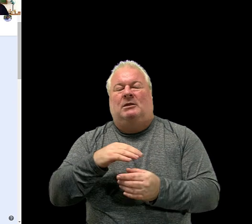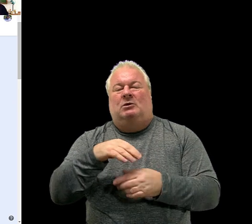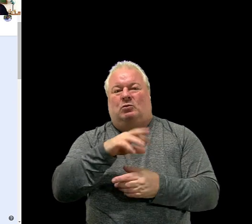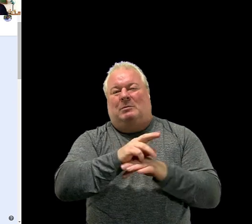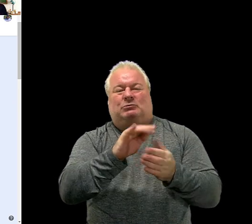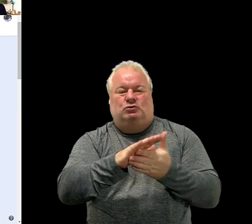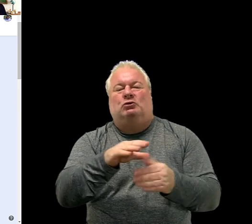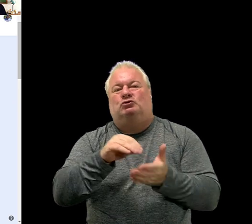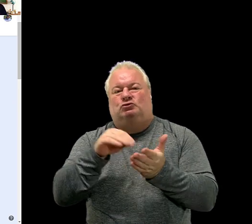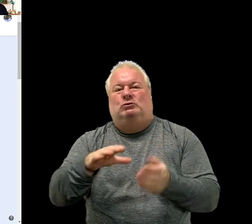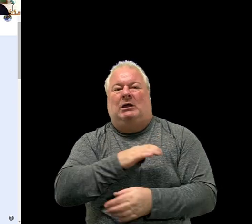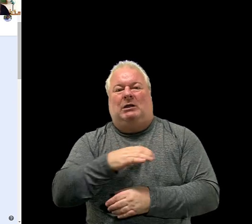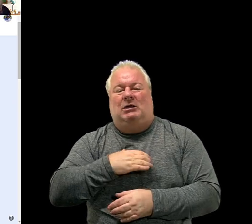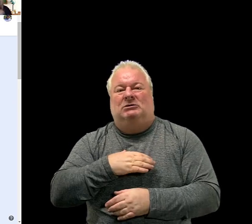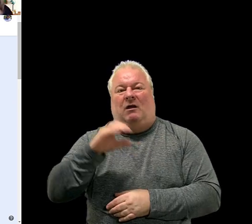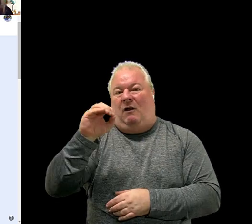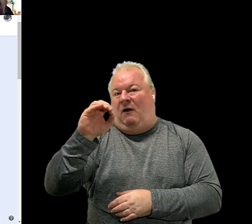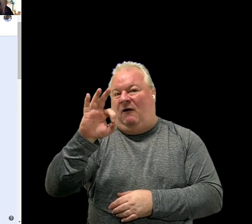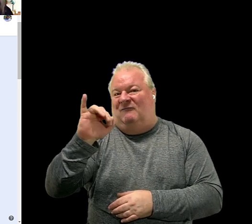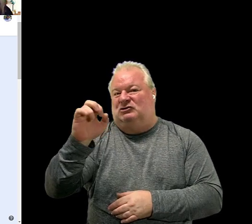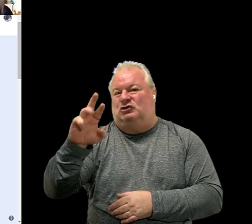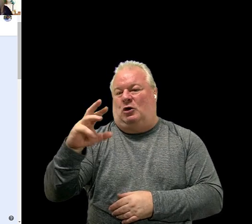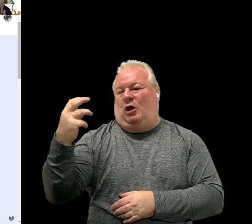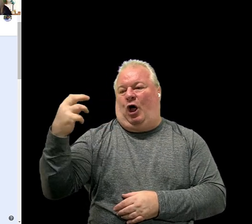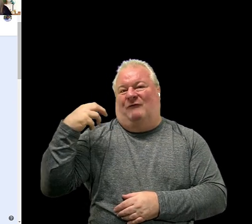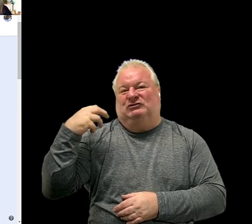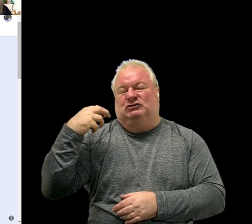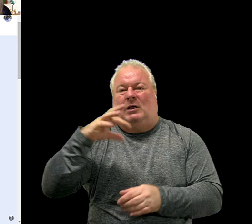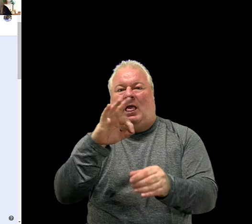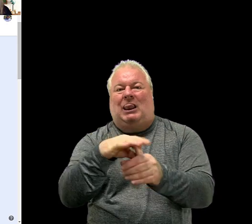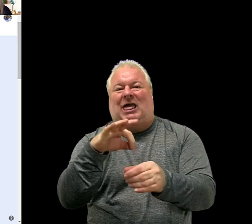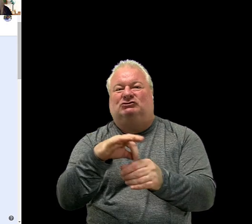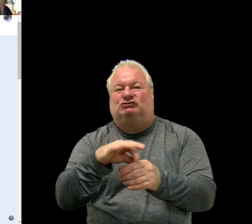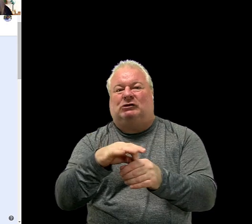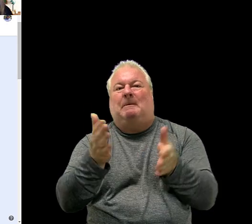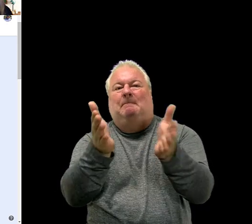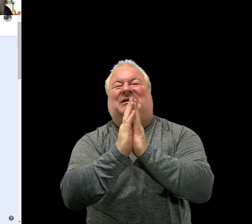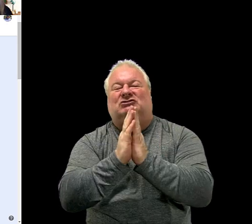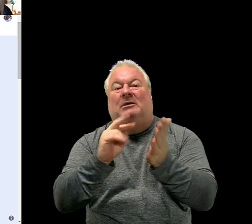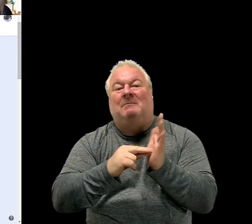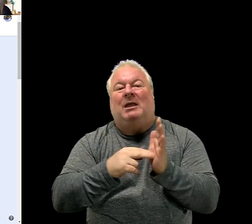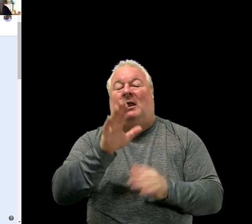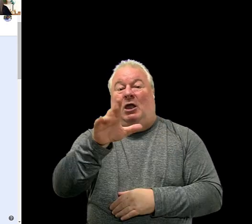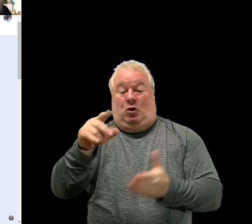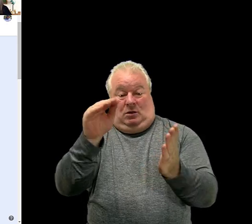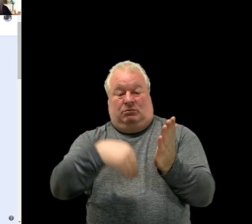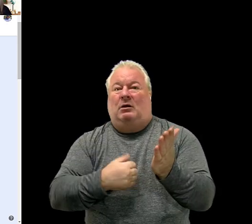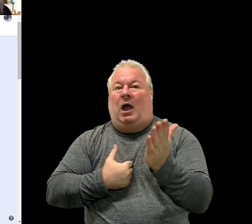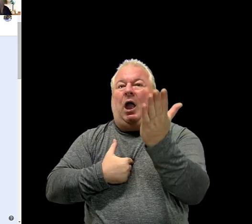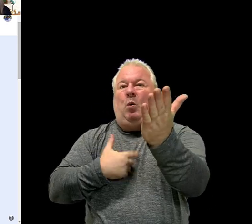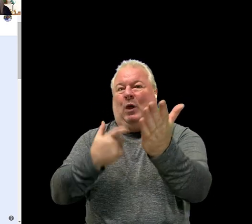Student Council Officer Election Petition. This is saying you would like to be considered a candidate